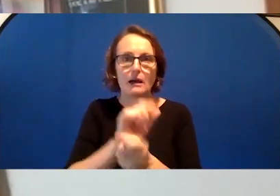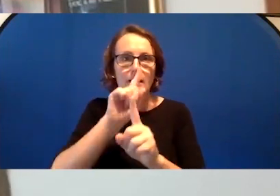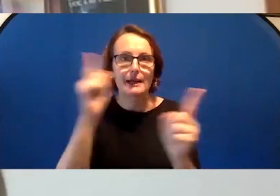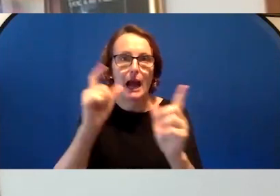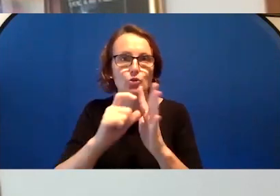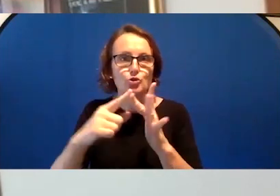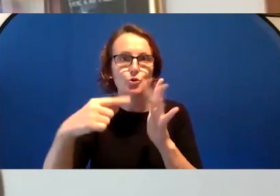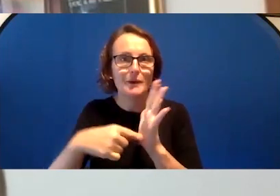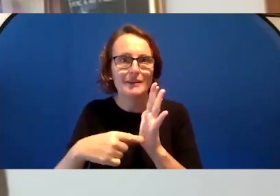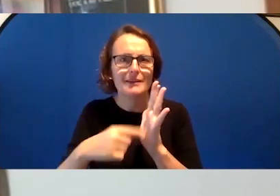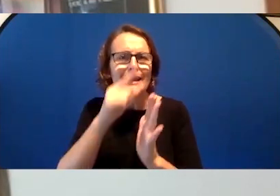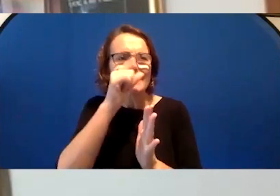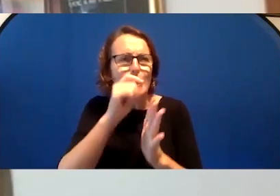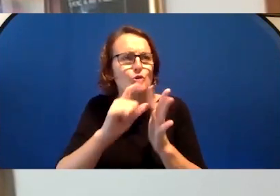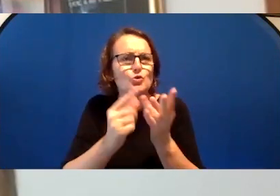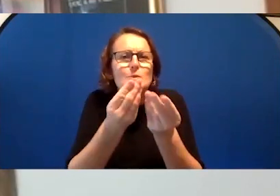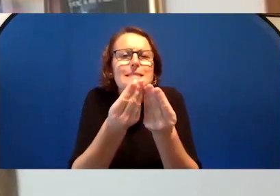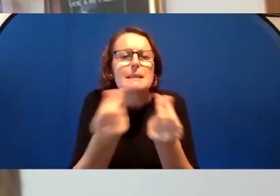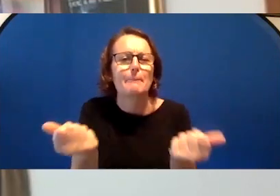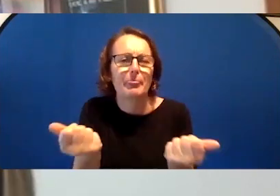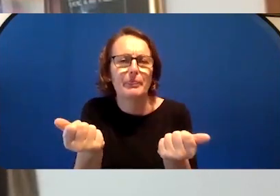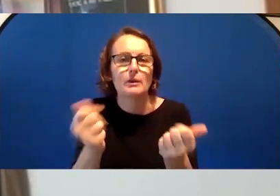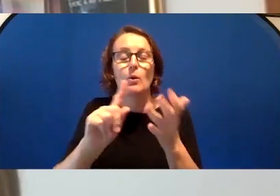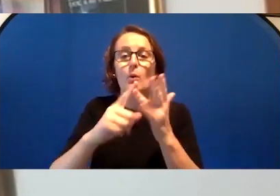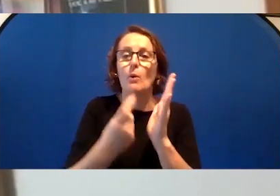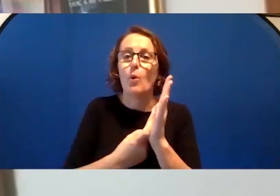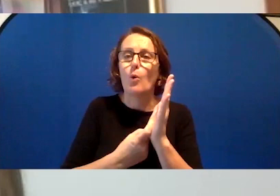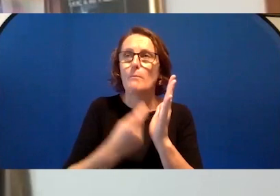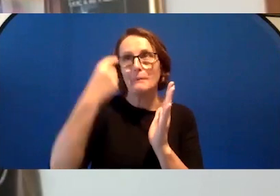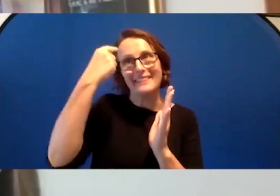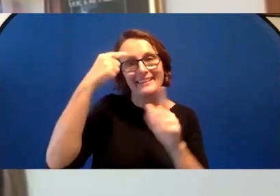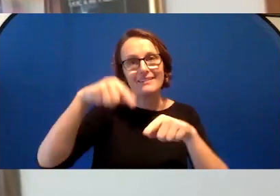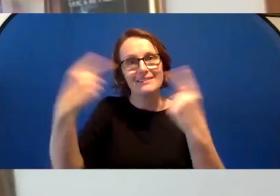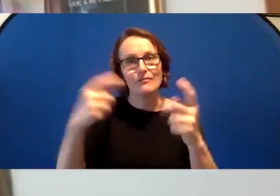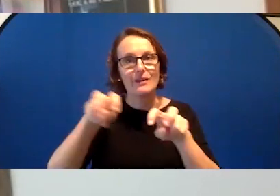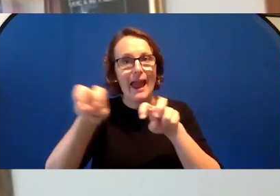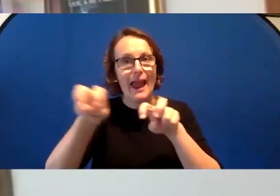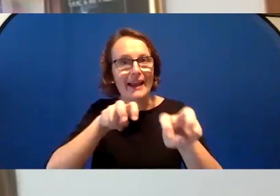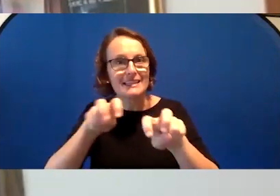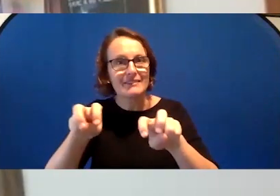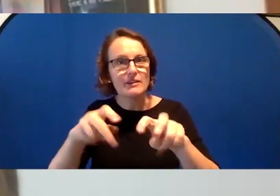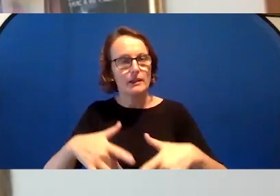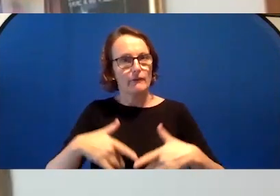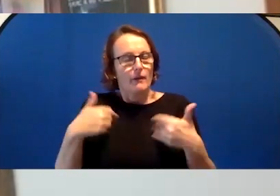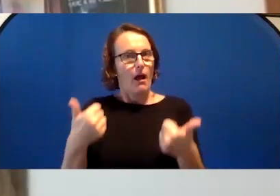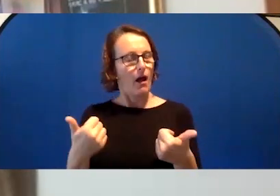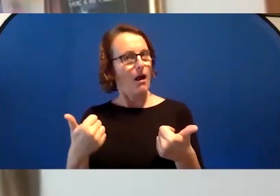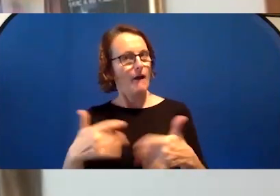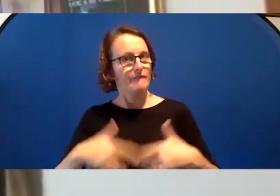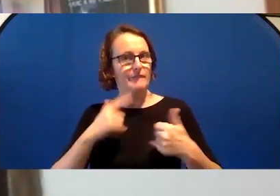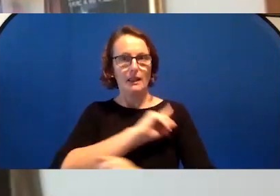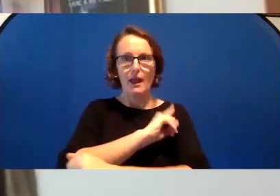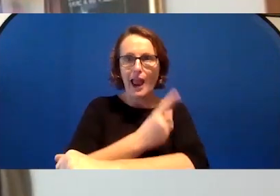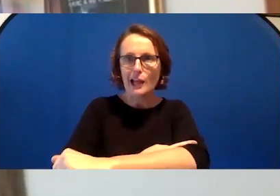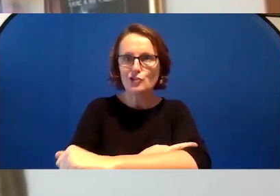there a part of it that might be possible? Or is there a different activity that might give you that same outcome?